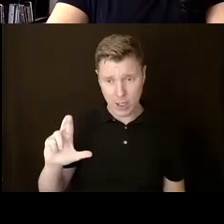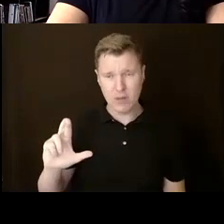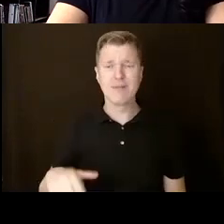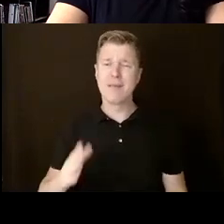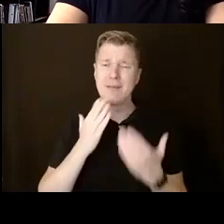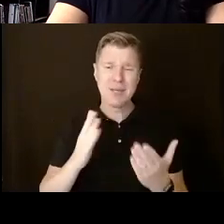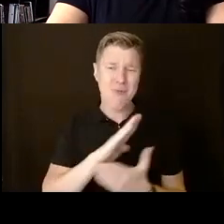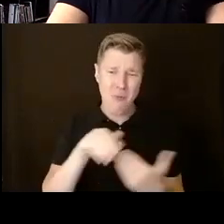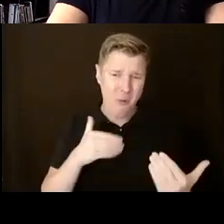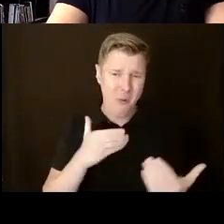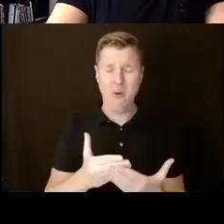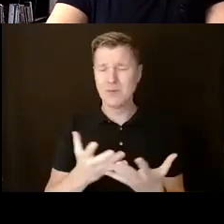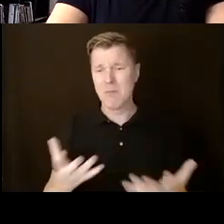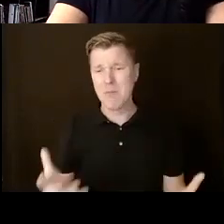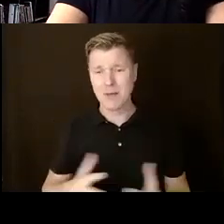all so much.